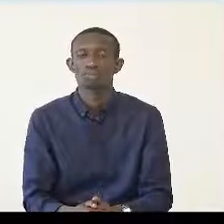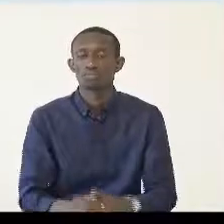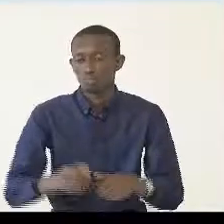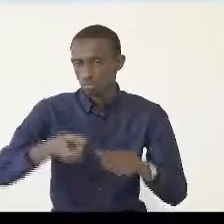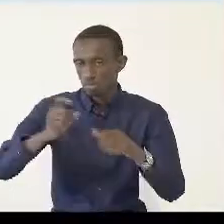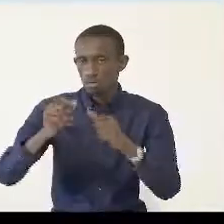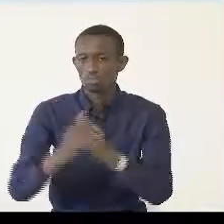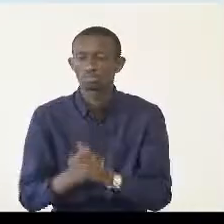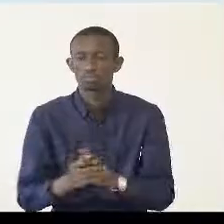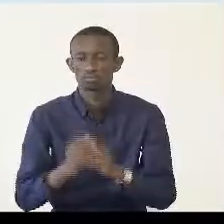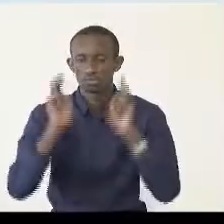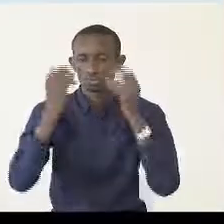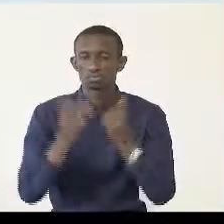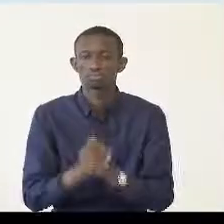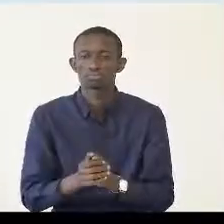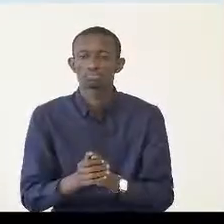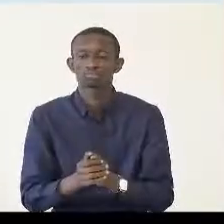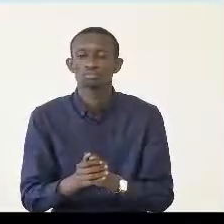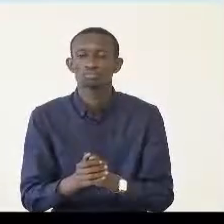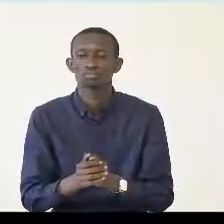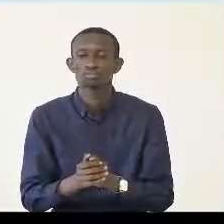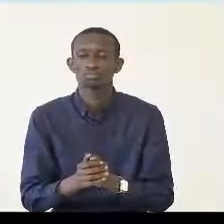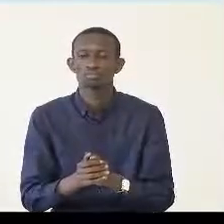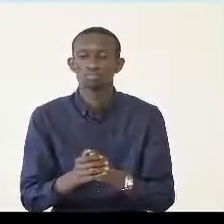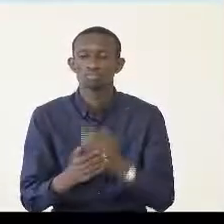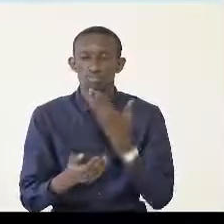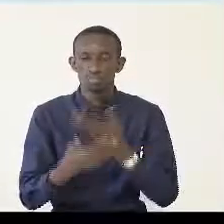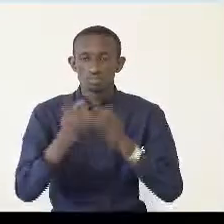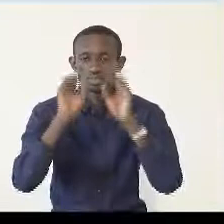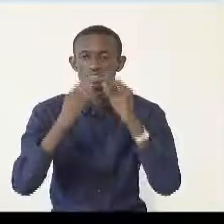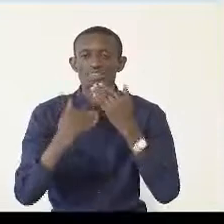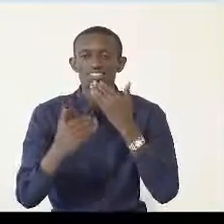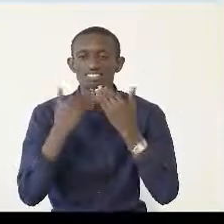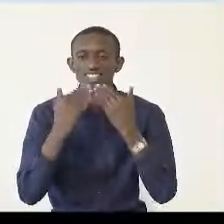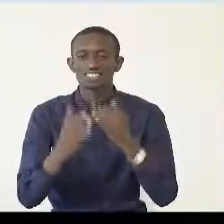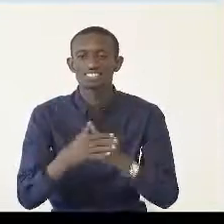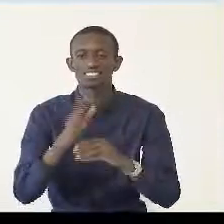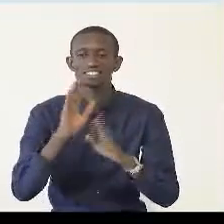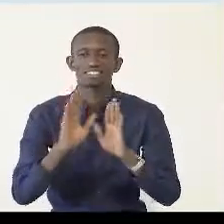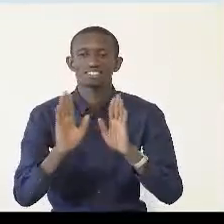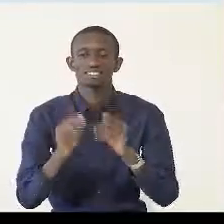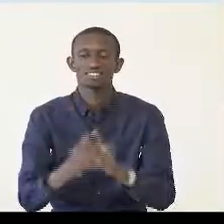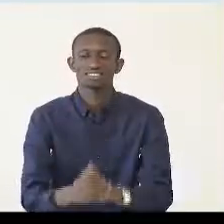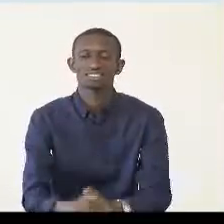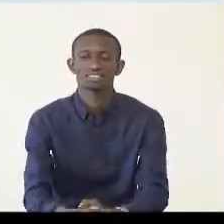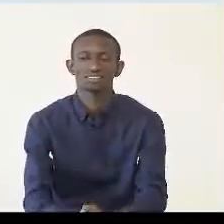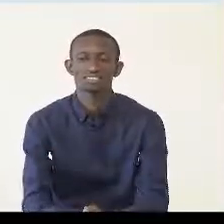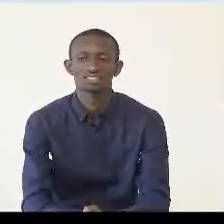this lesson, okay? Be good, be blessed. Thank you very much for today's lesson. Bye.